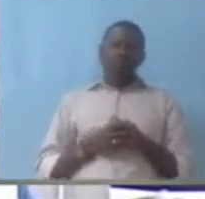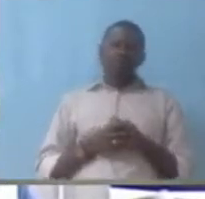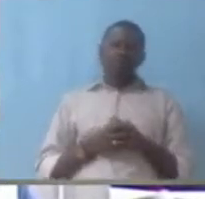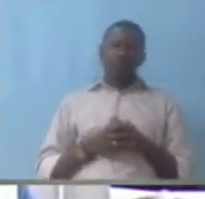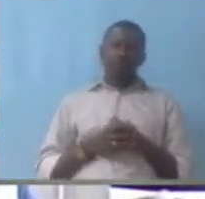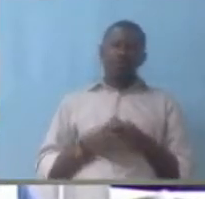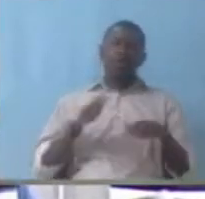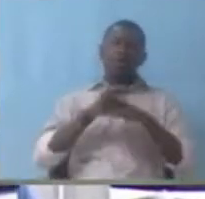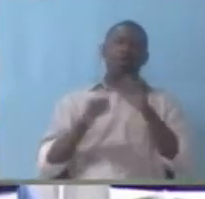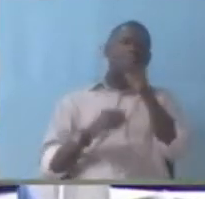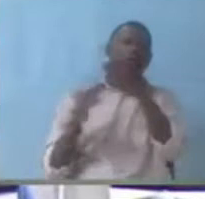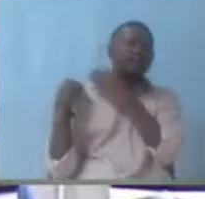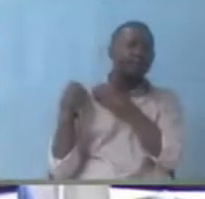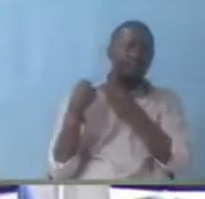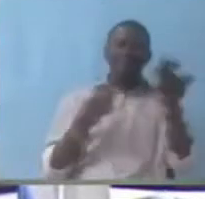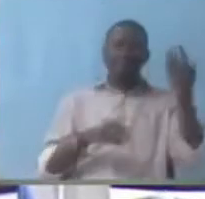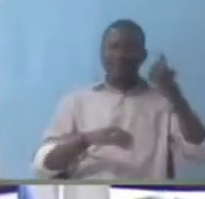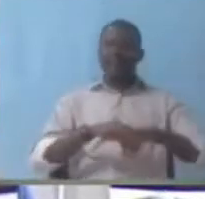that capacity.